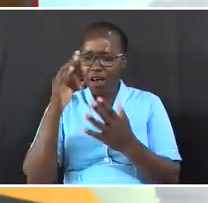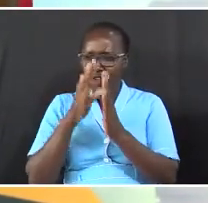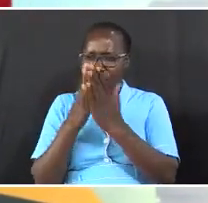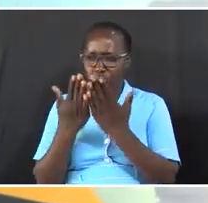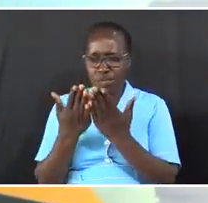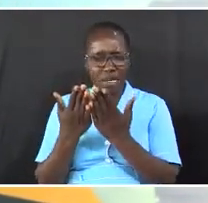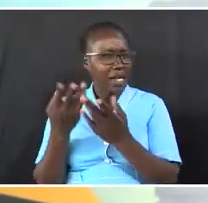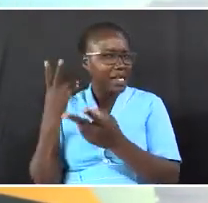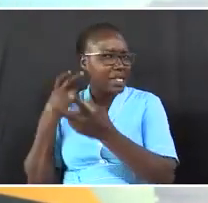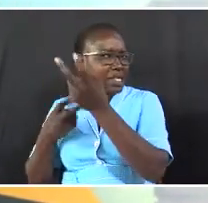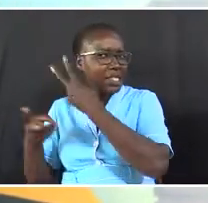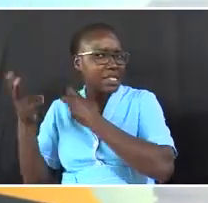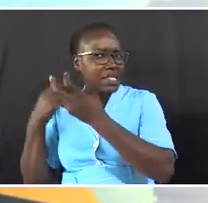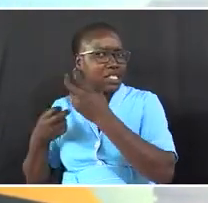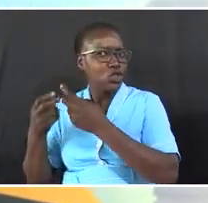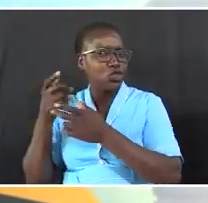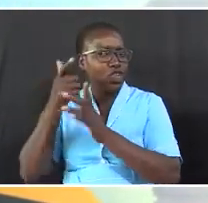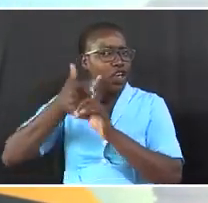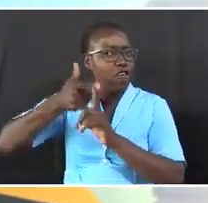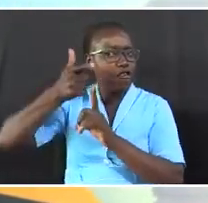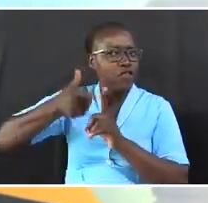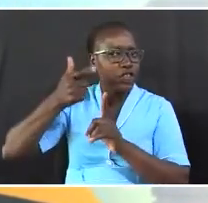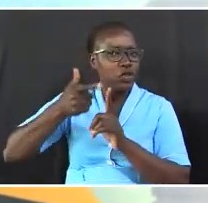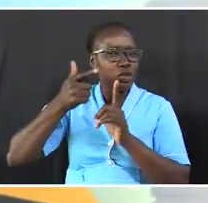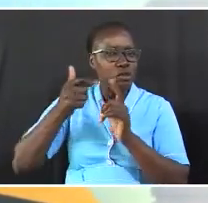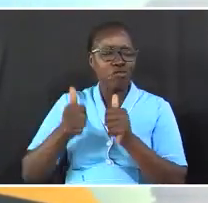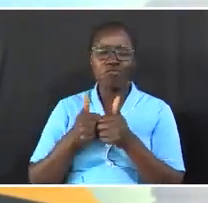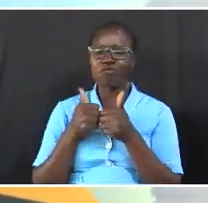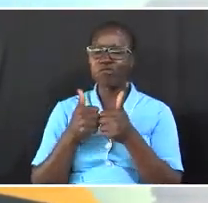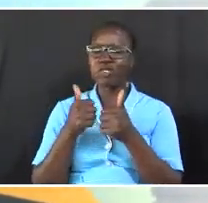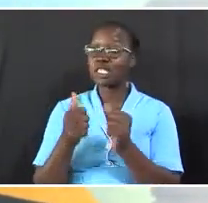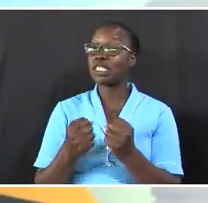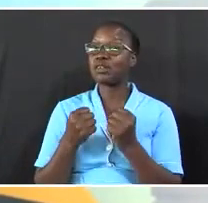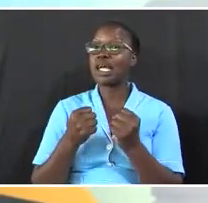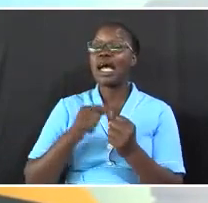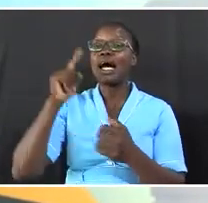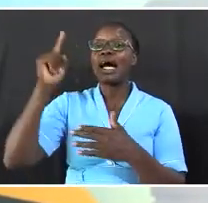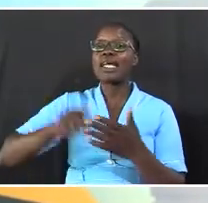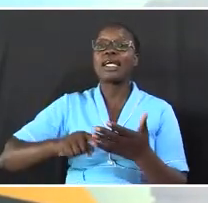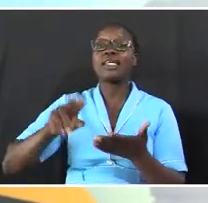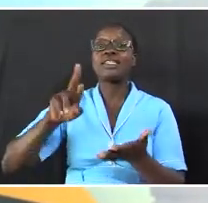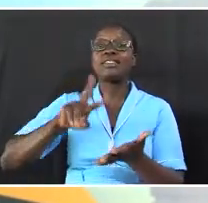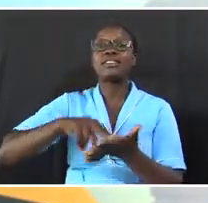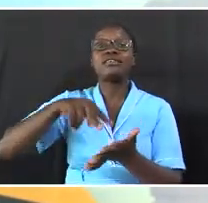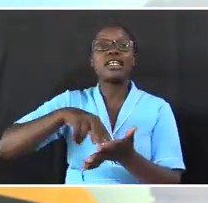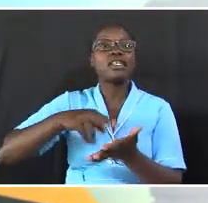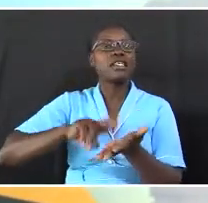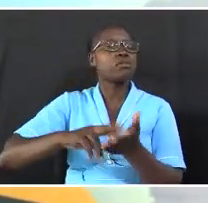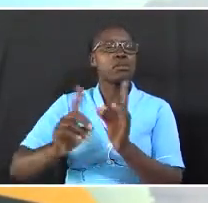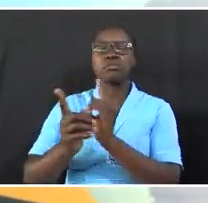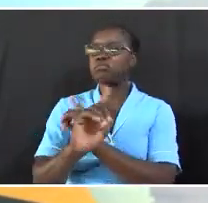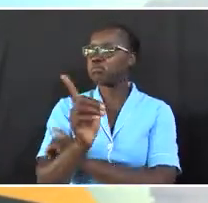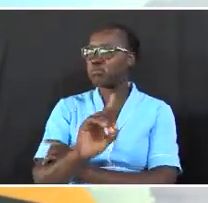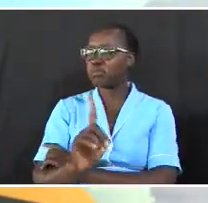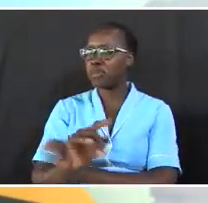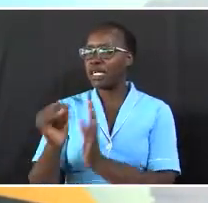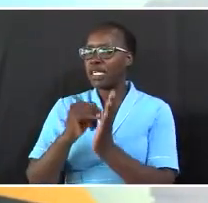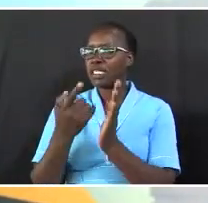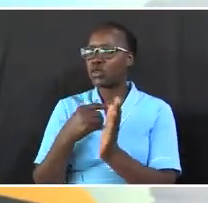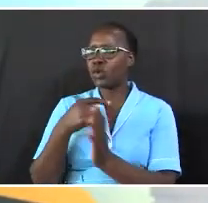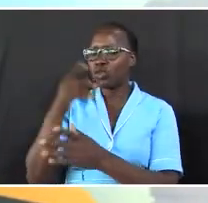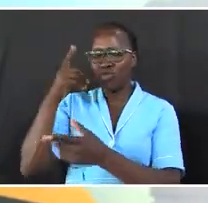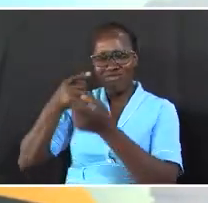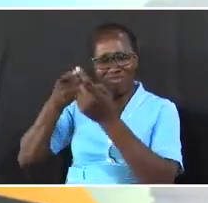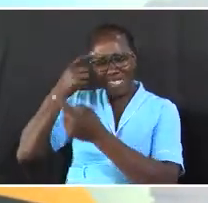those clips. They were powerful. I cannot stand here and repeat them. I just want us to